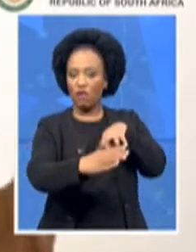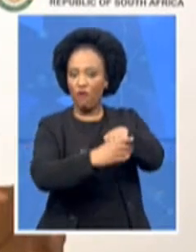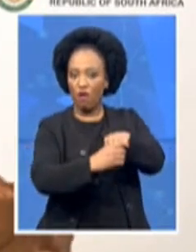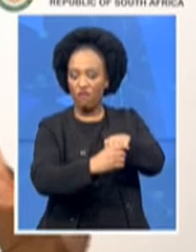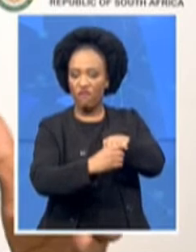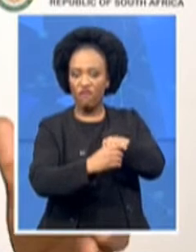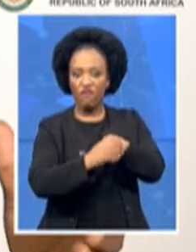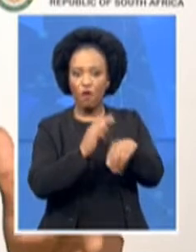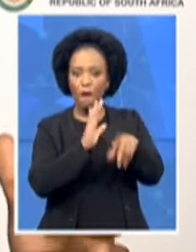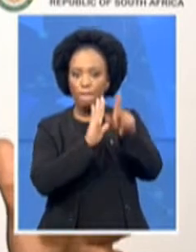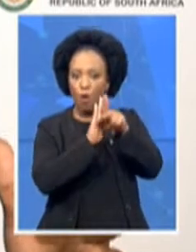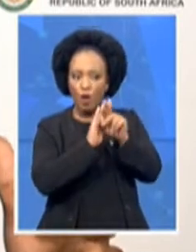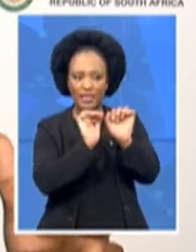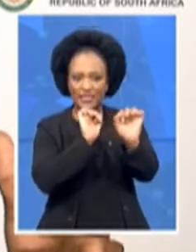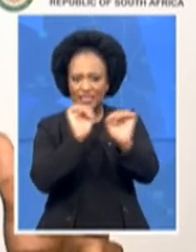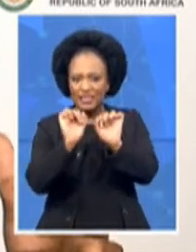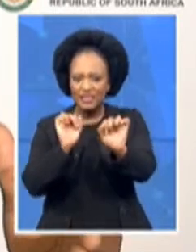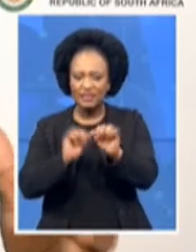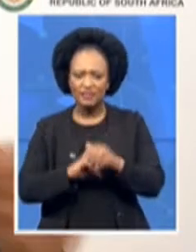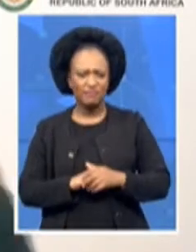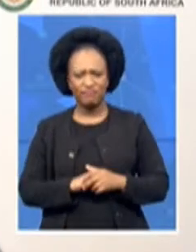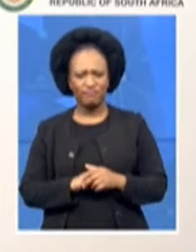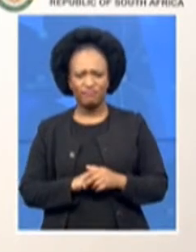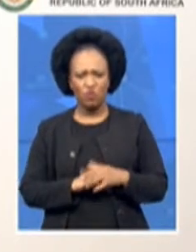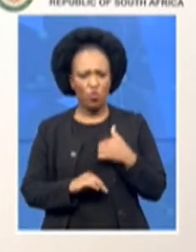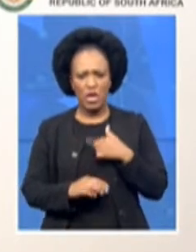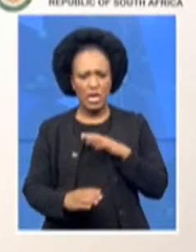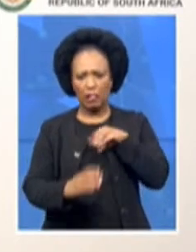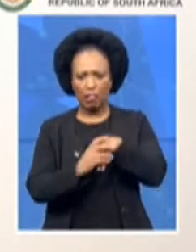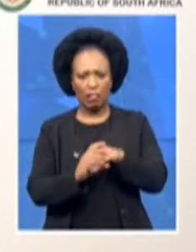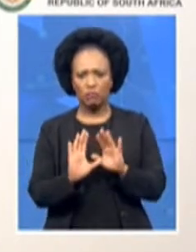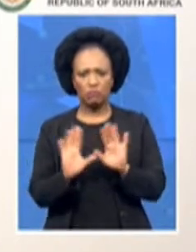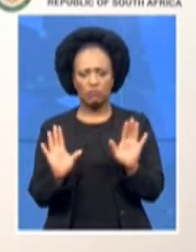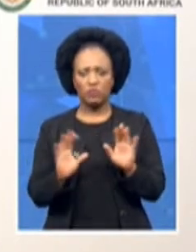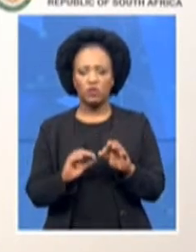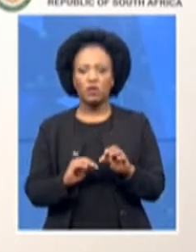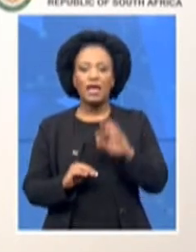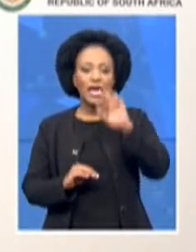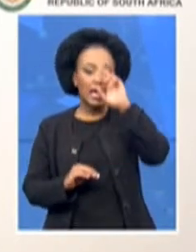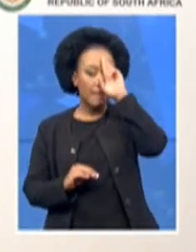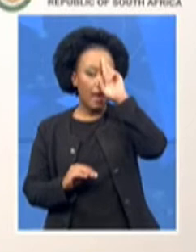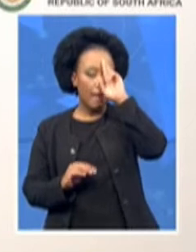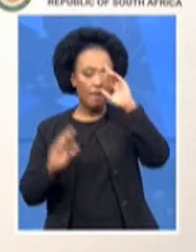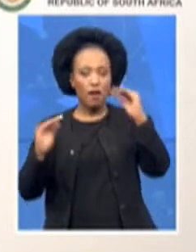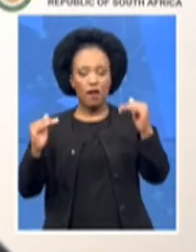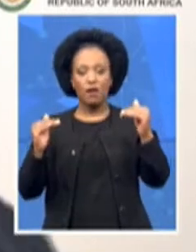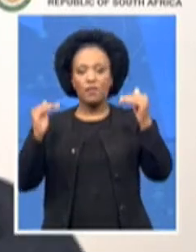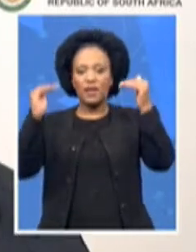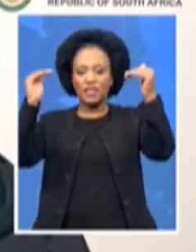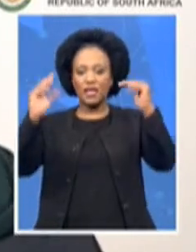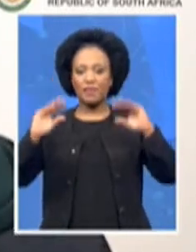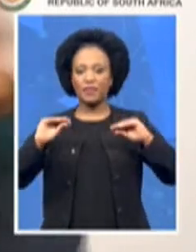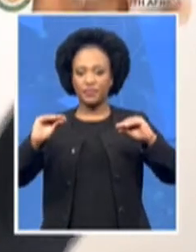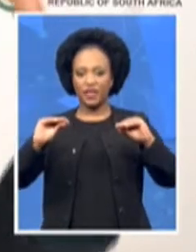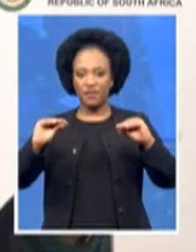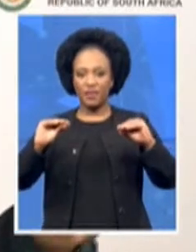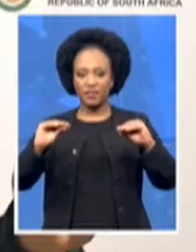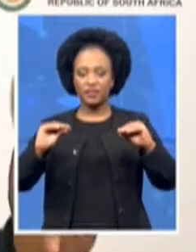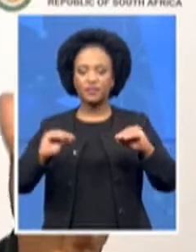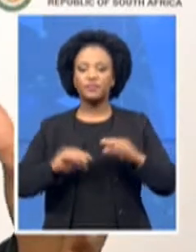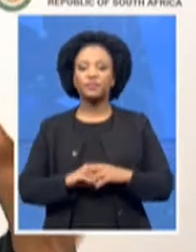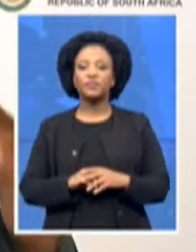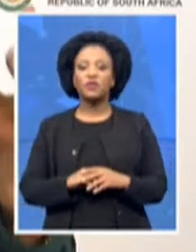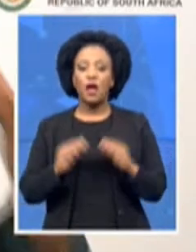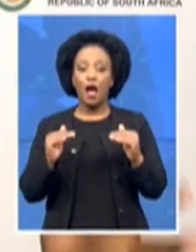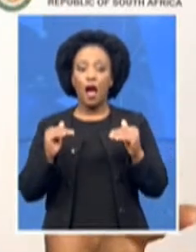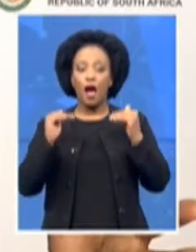must remember that higher education institutions have their own governance.